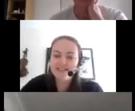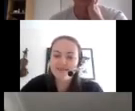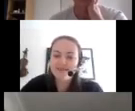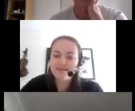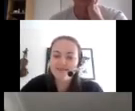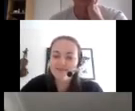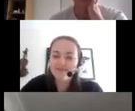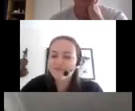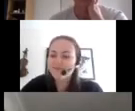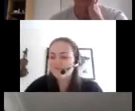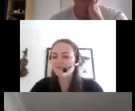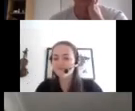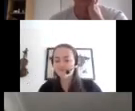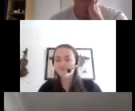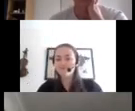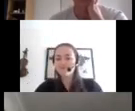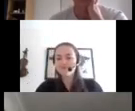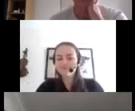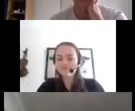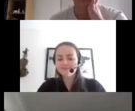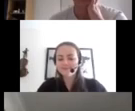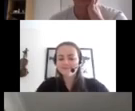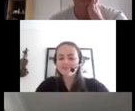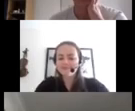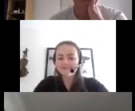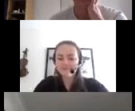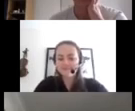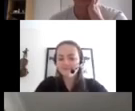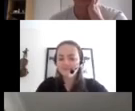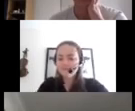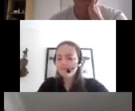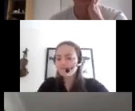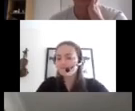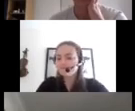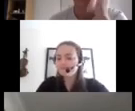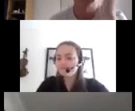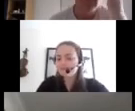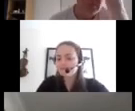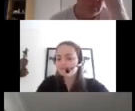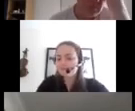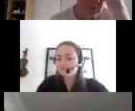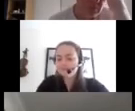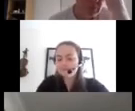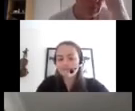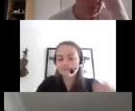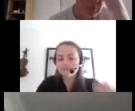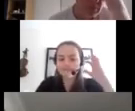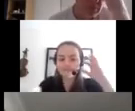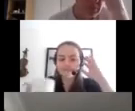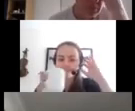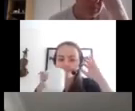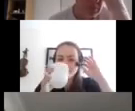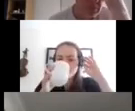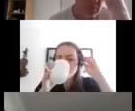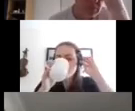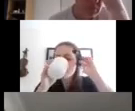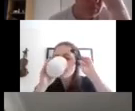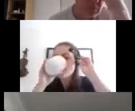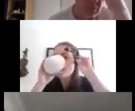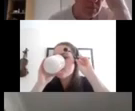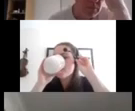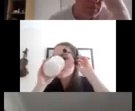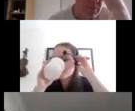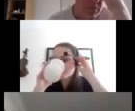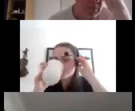Great, thanks Meghan. And as Meghan said, really, we've made sure that there is links to all the security discussions. And it's a